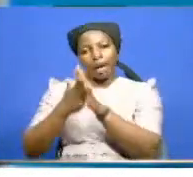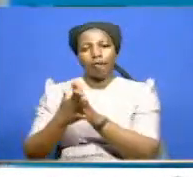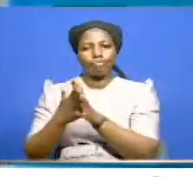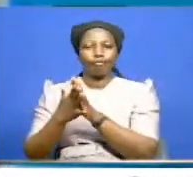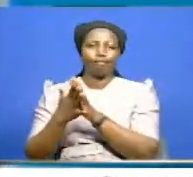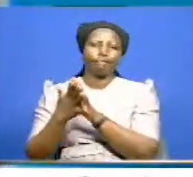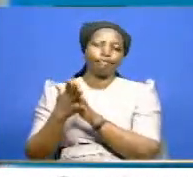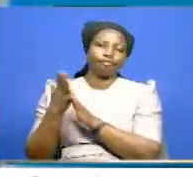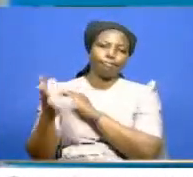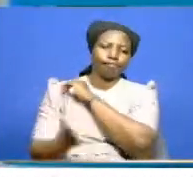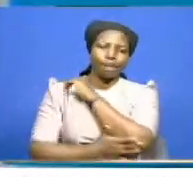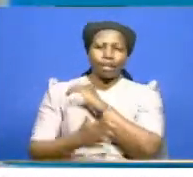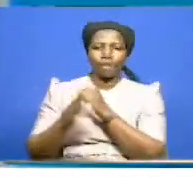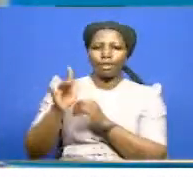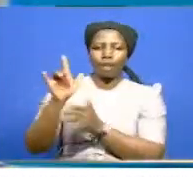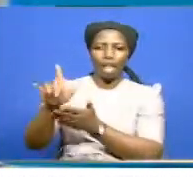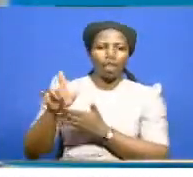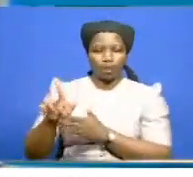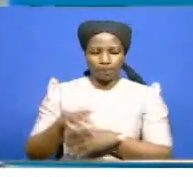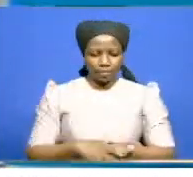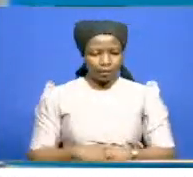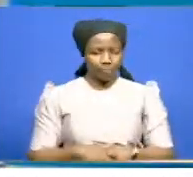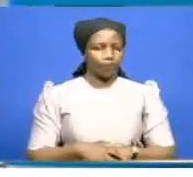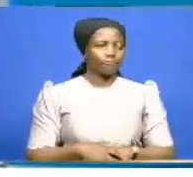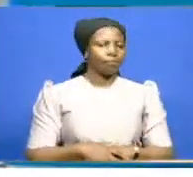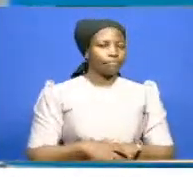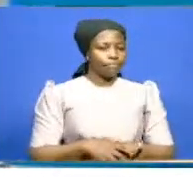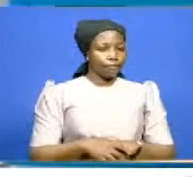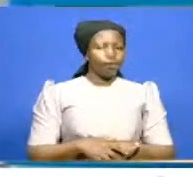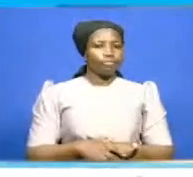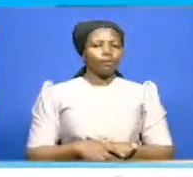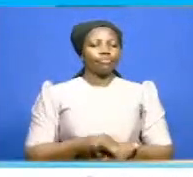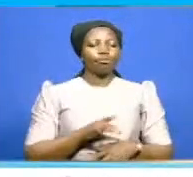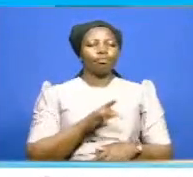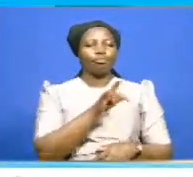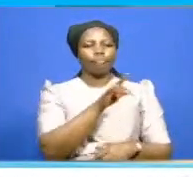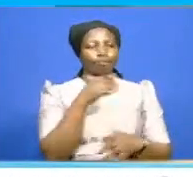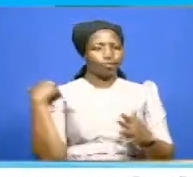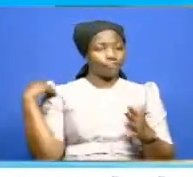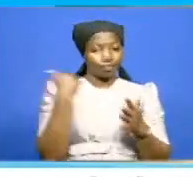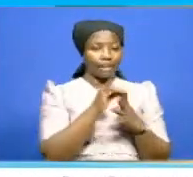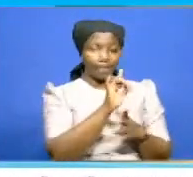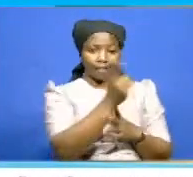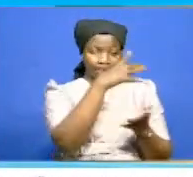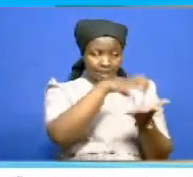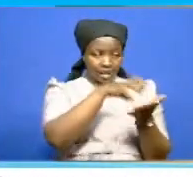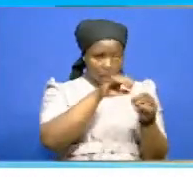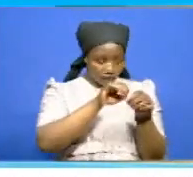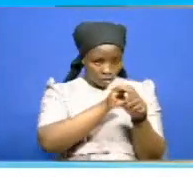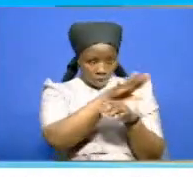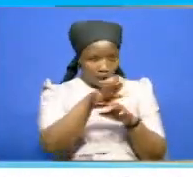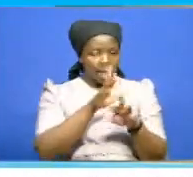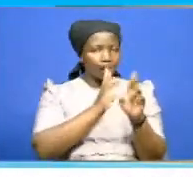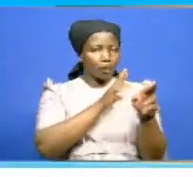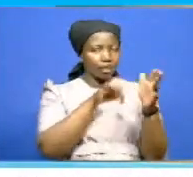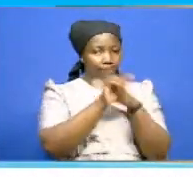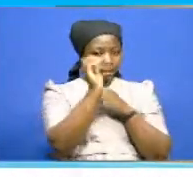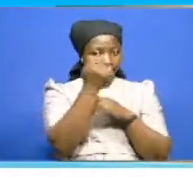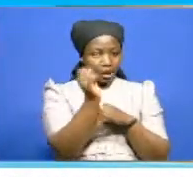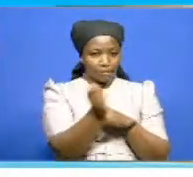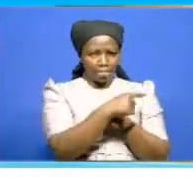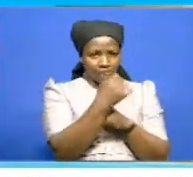debts. Yes. You know, since the first case of COVID-19 was reported in Kenya in